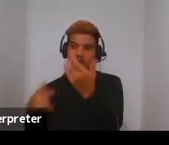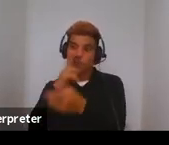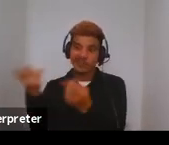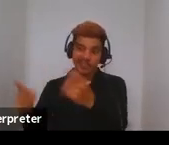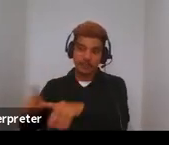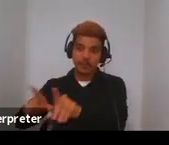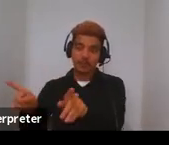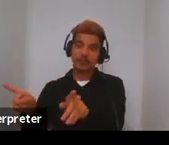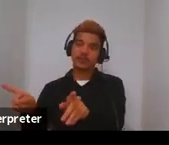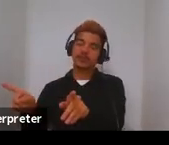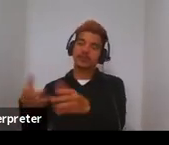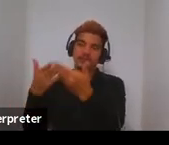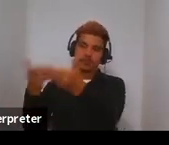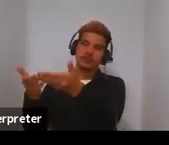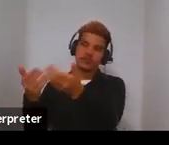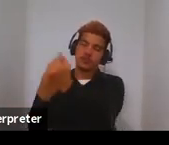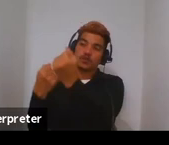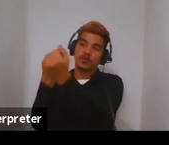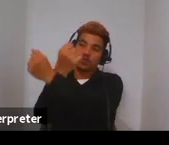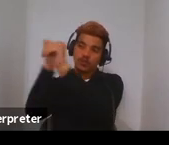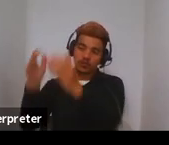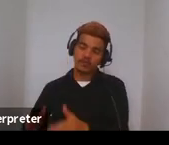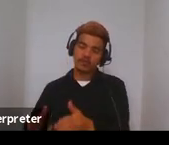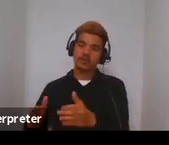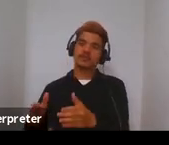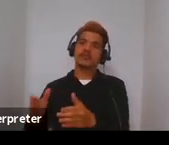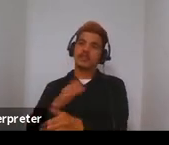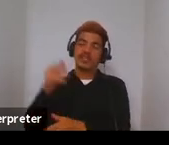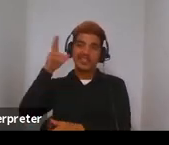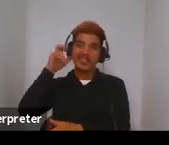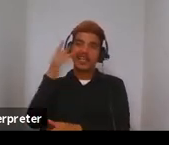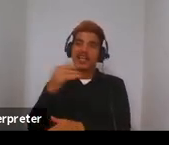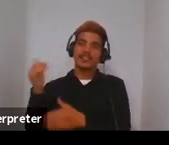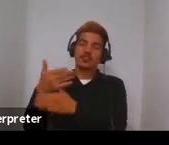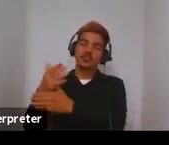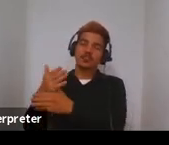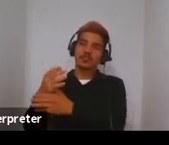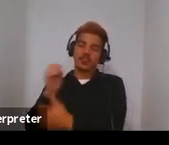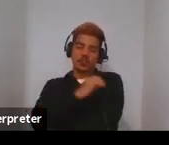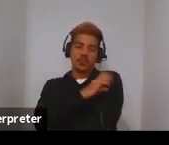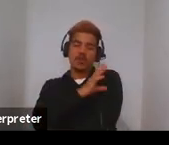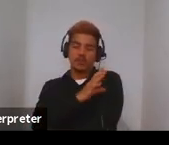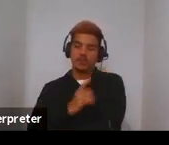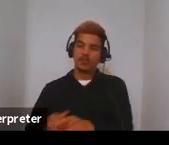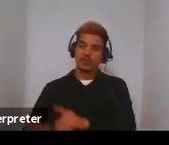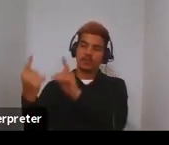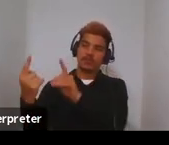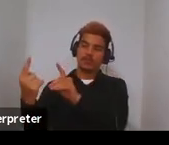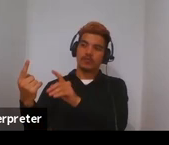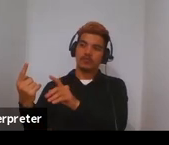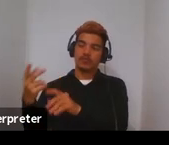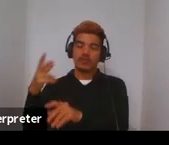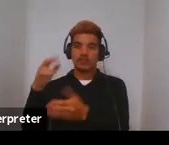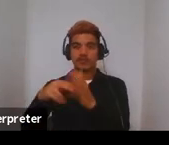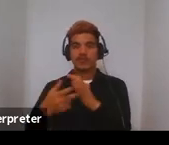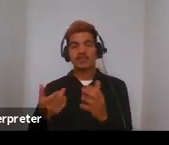to be there to support survivors, to listen to them, and to share an empowerment approach, which means advocates are